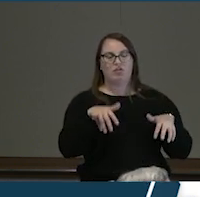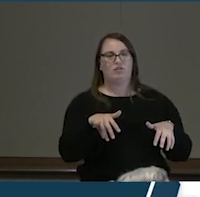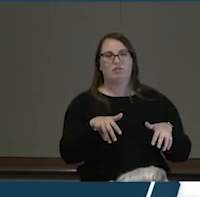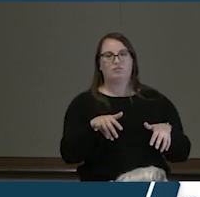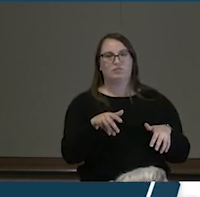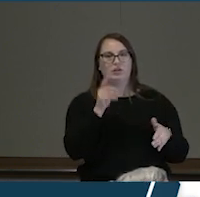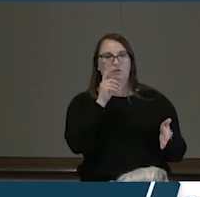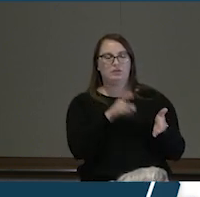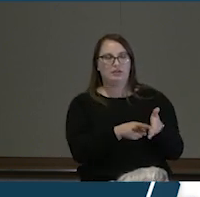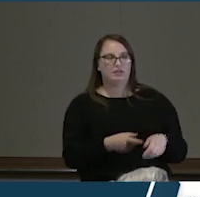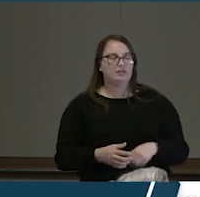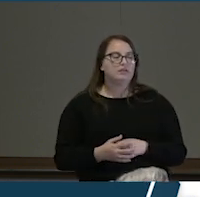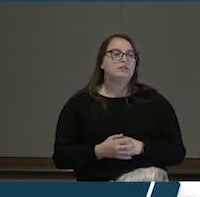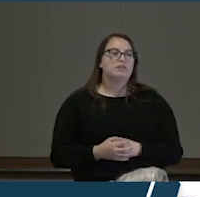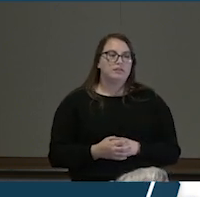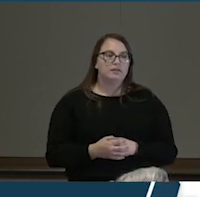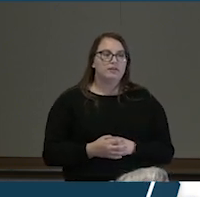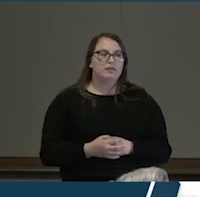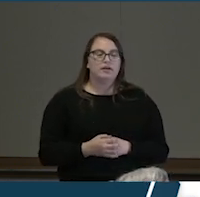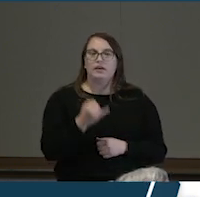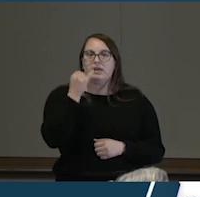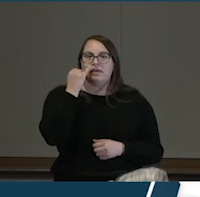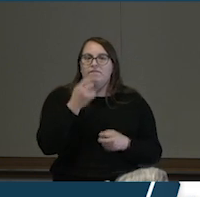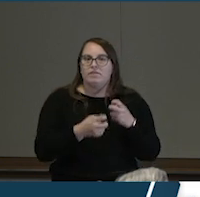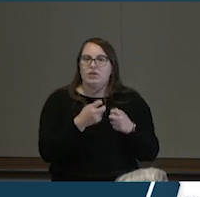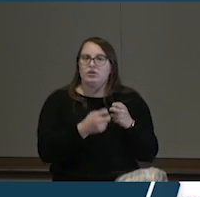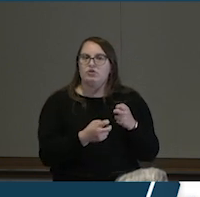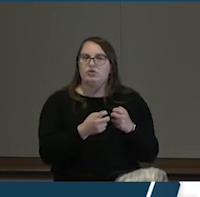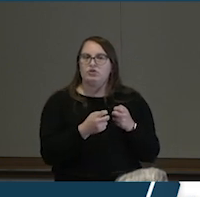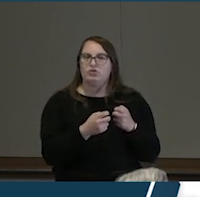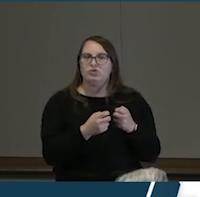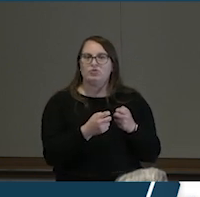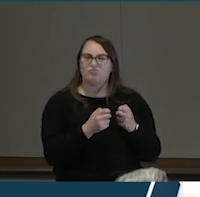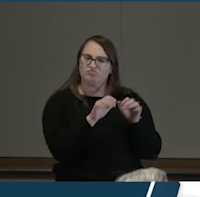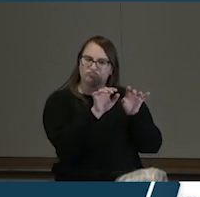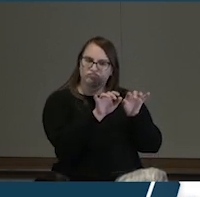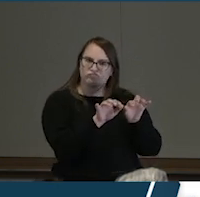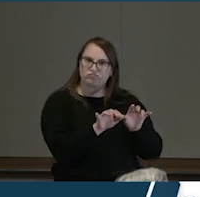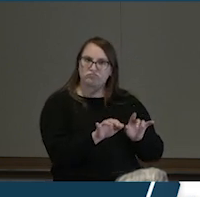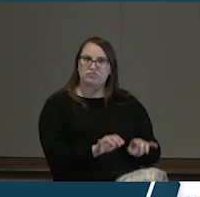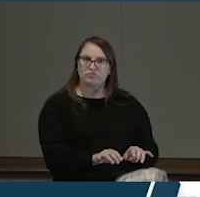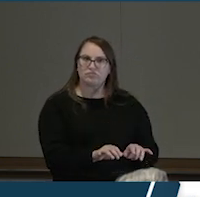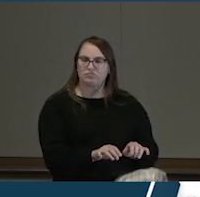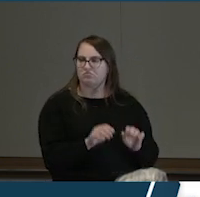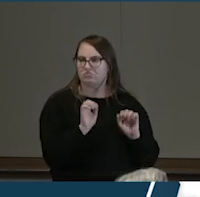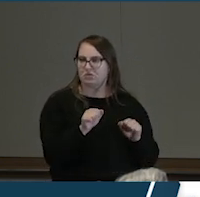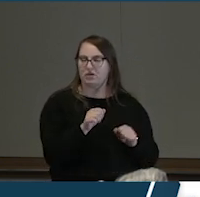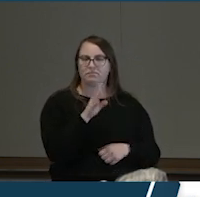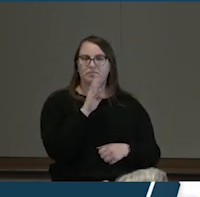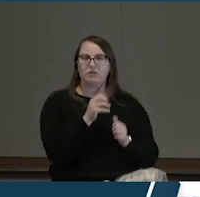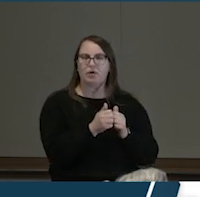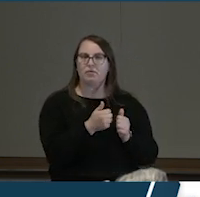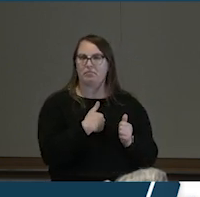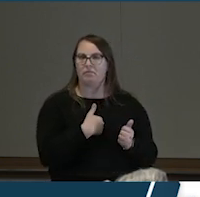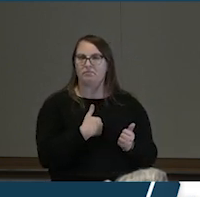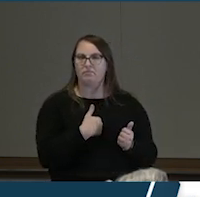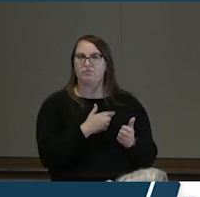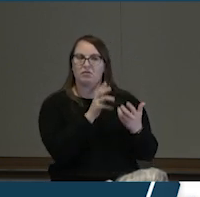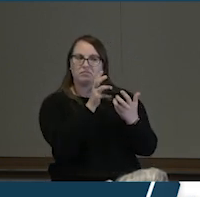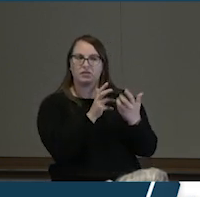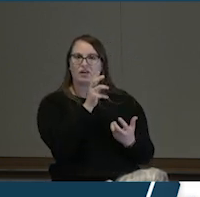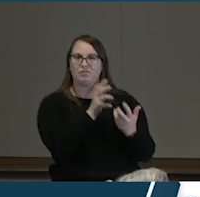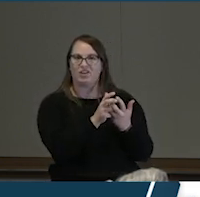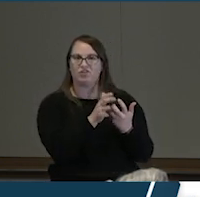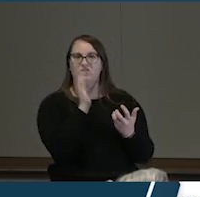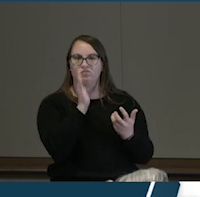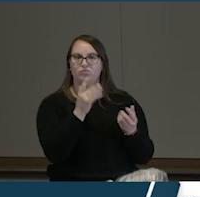you don't, you have an issue with being able to write that out, you're just going to come talk to me. We'll do that as an accommodation. You'll just tell me what you saw, and